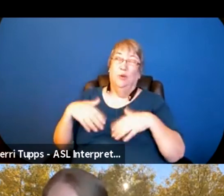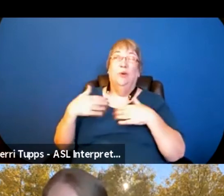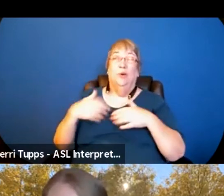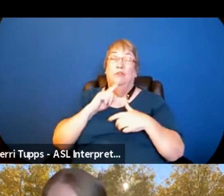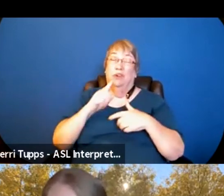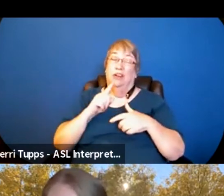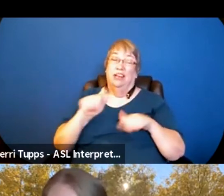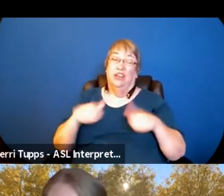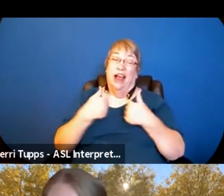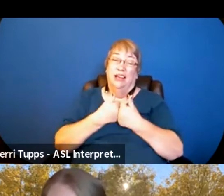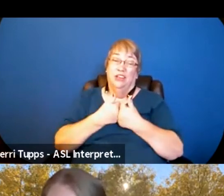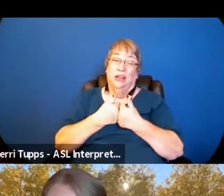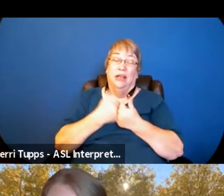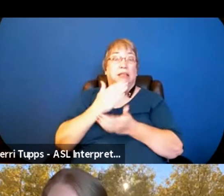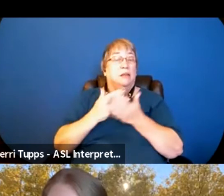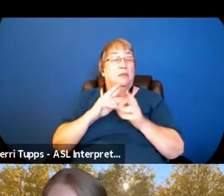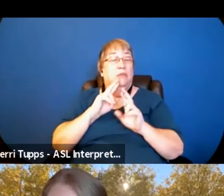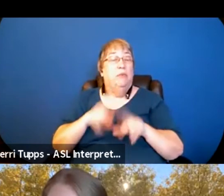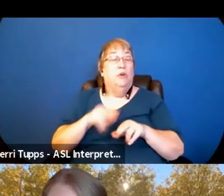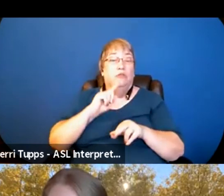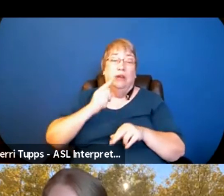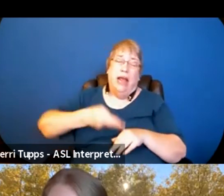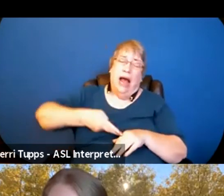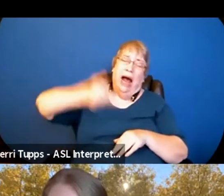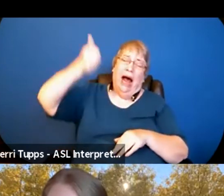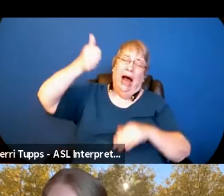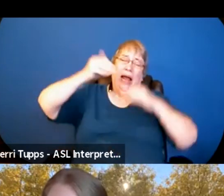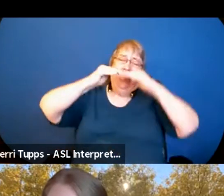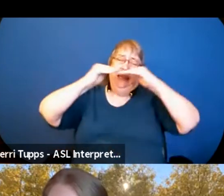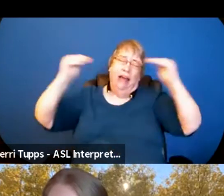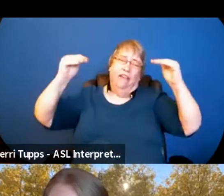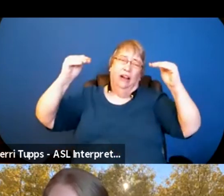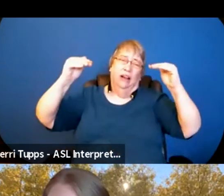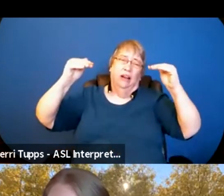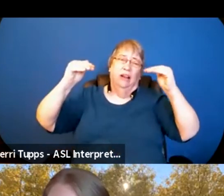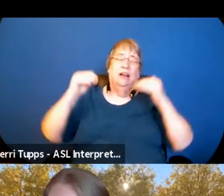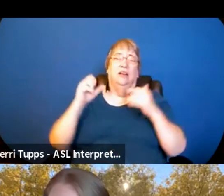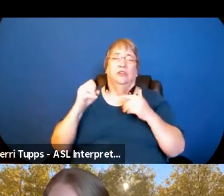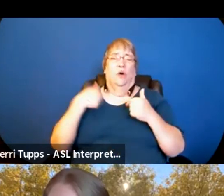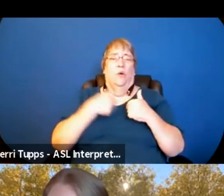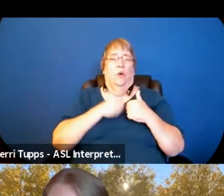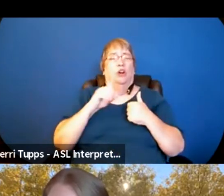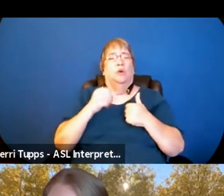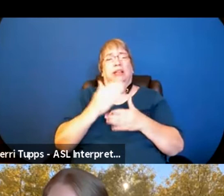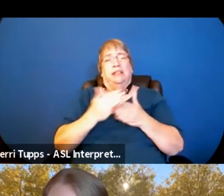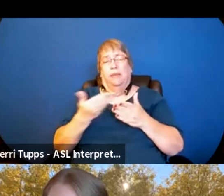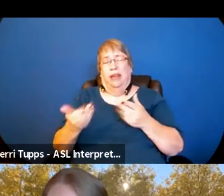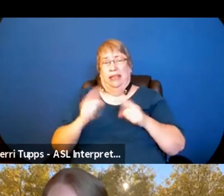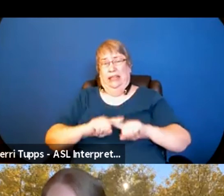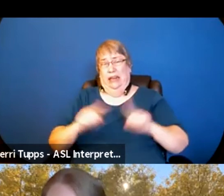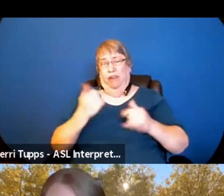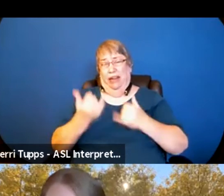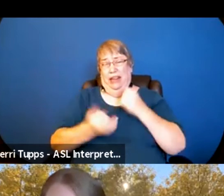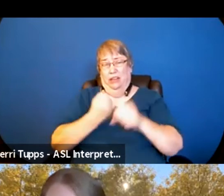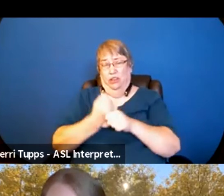reports are very high level. So there's a need there are a couple of things that are important, I think, that we're doing differently this year between